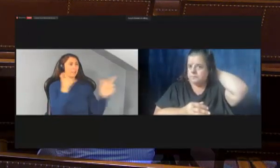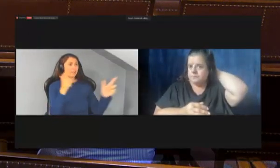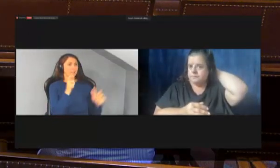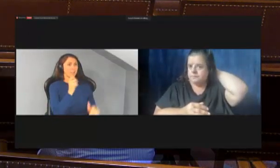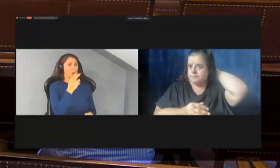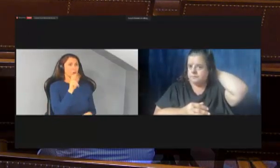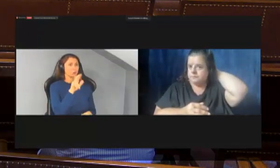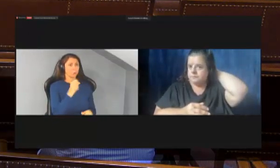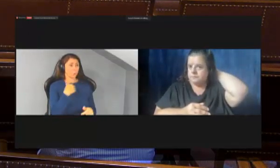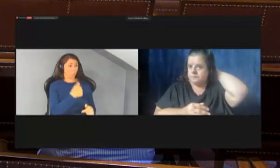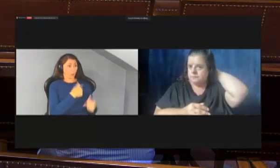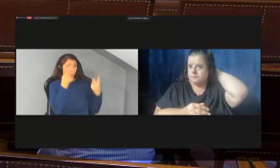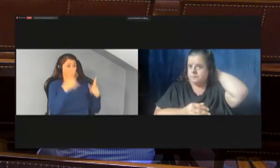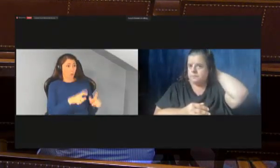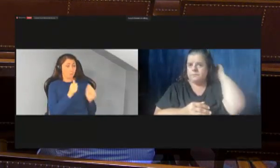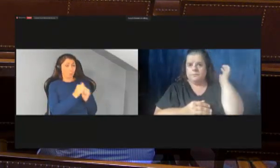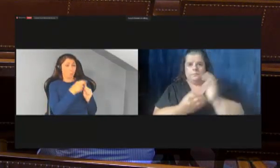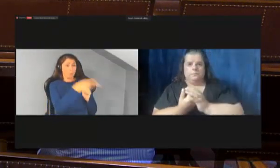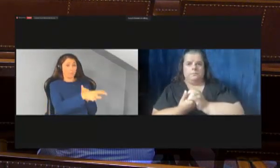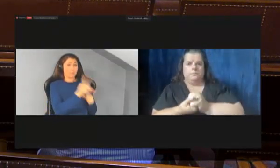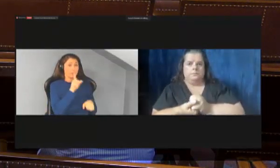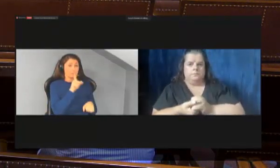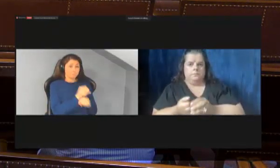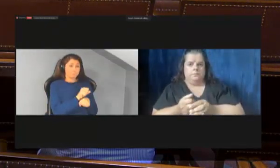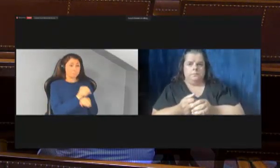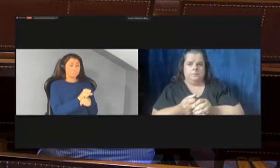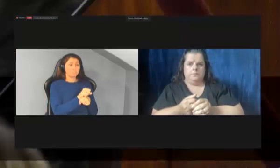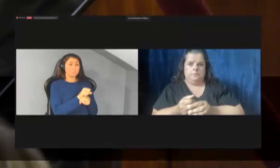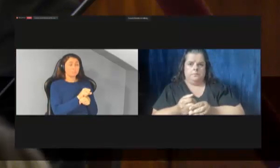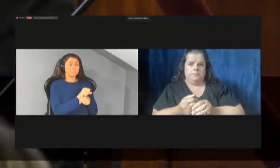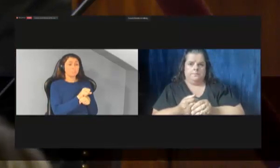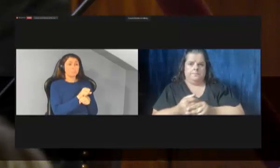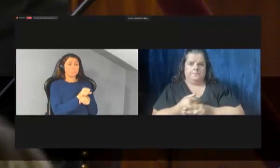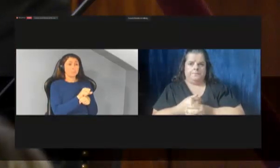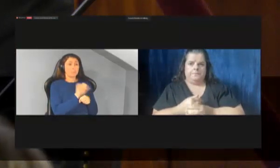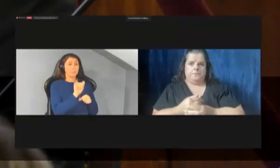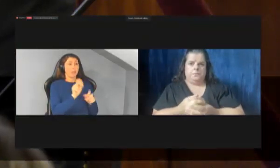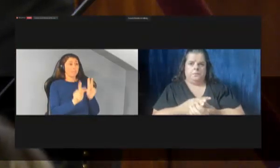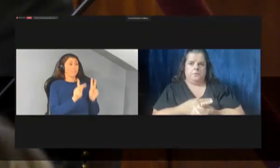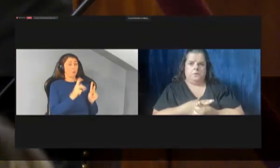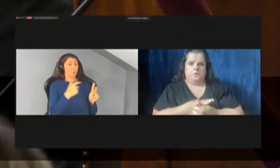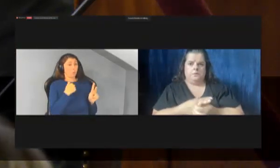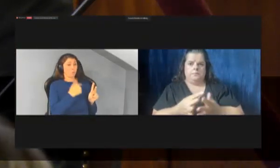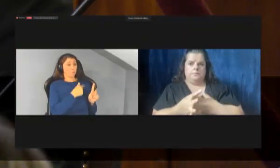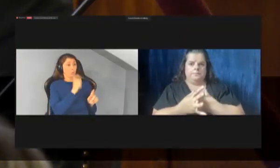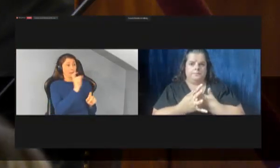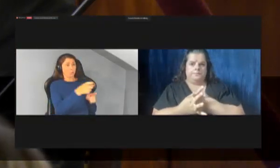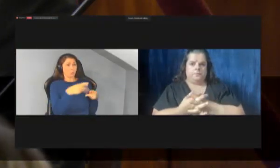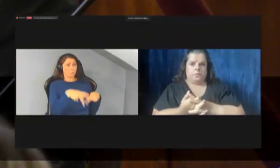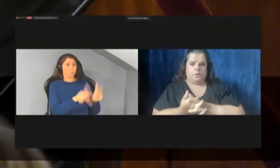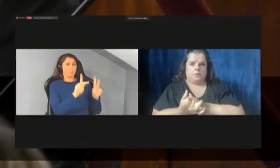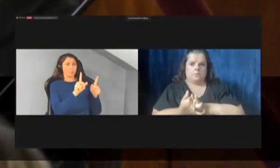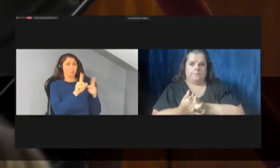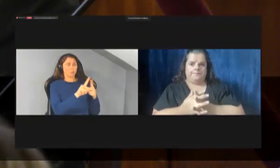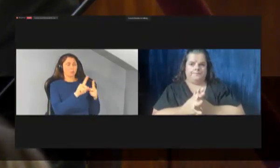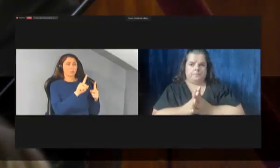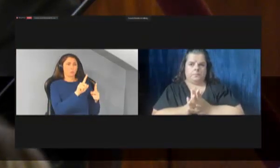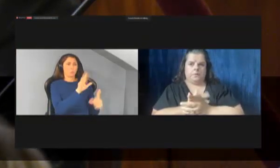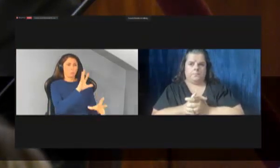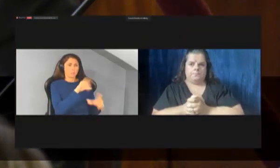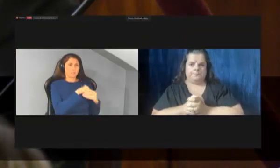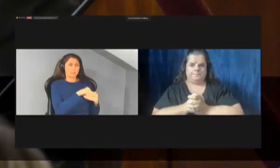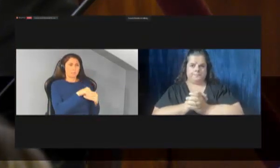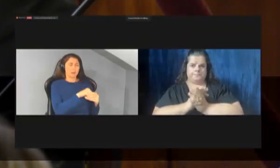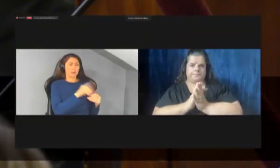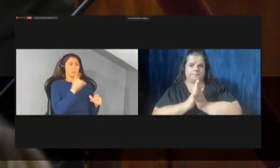them would ensure that the folks we issue permission to participate are